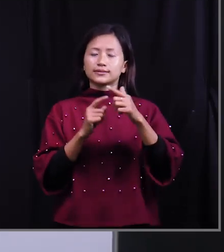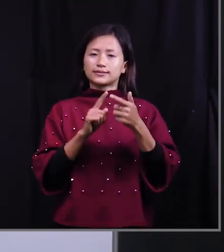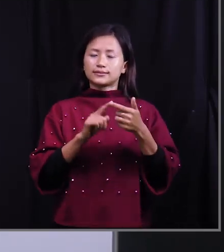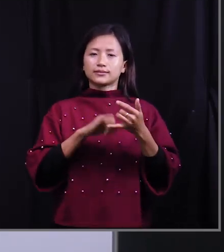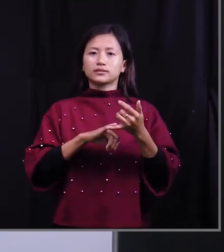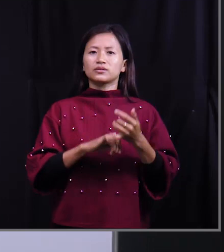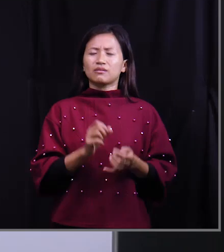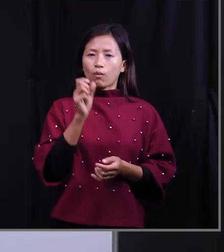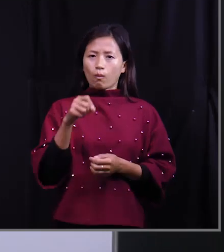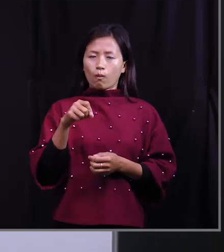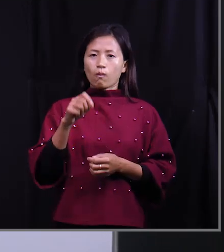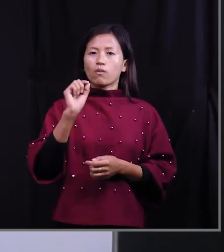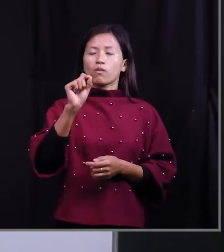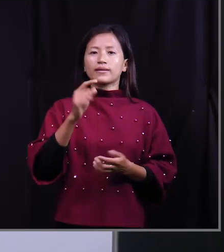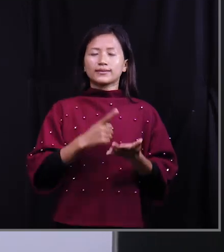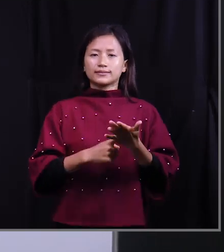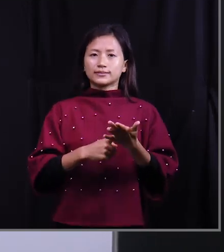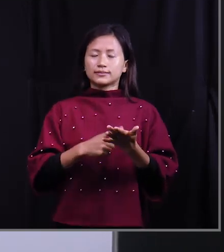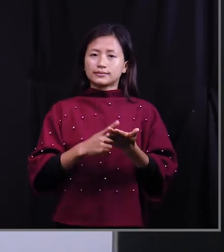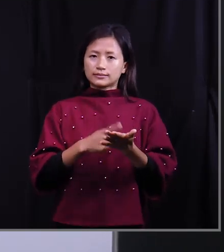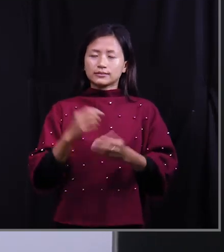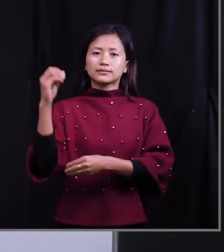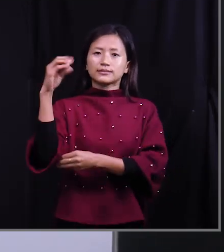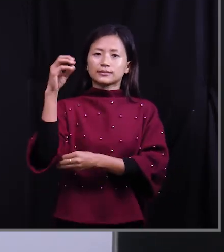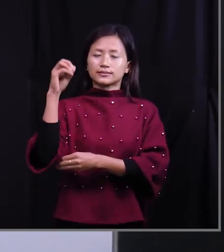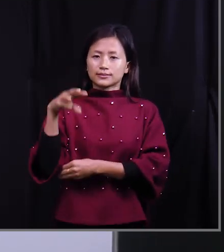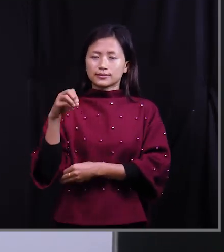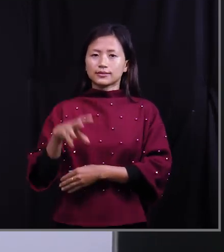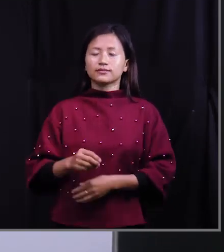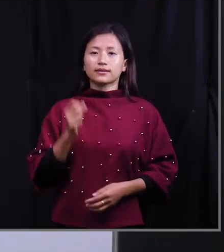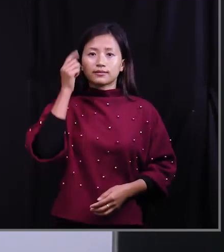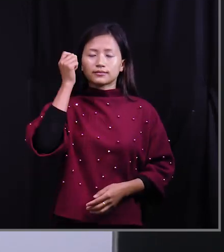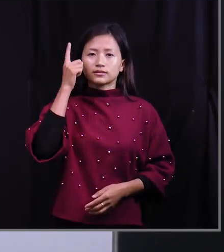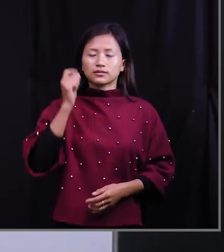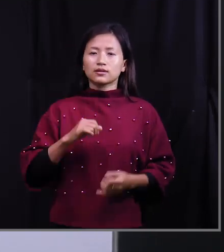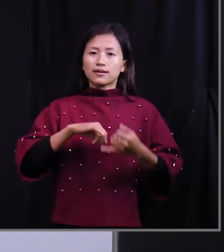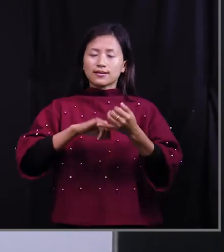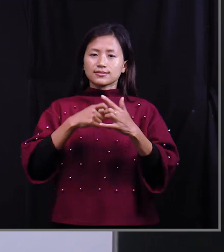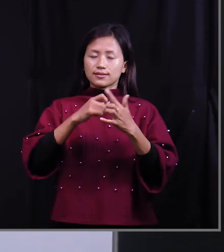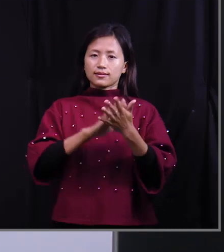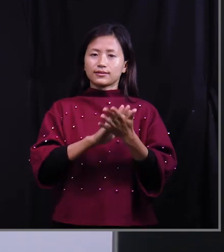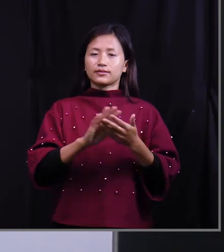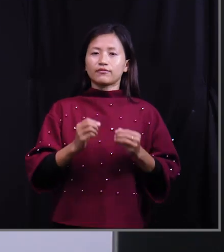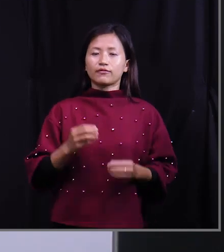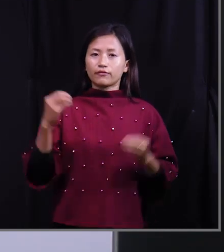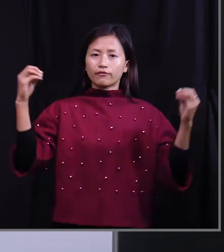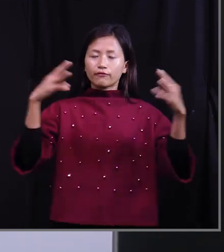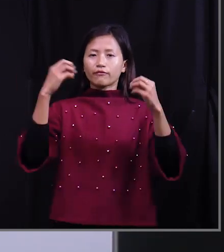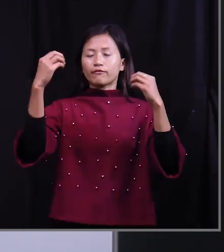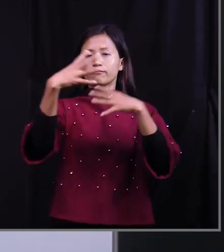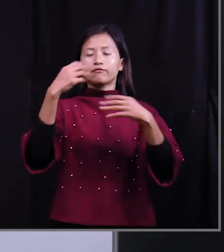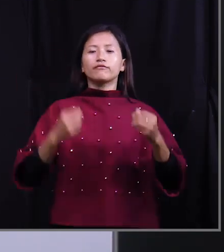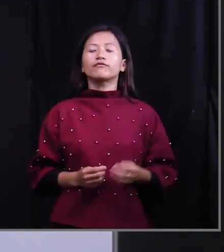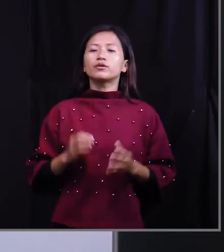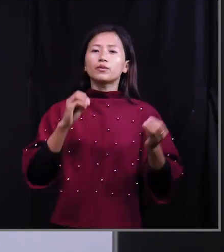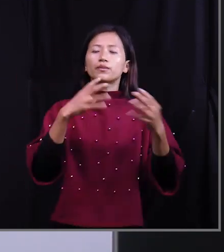warning signal. As an entrepreneur, if he or she can understand and scan the environment well, he or